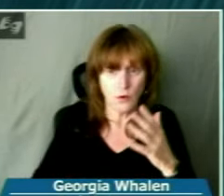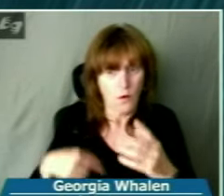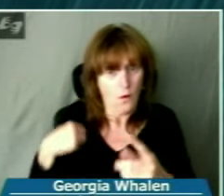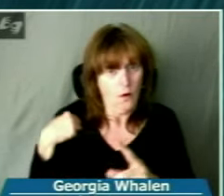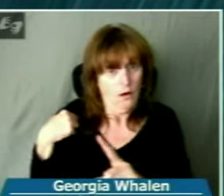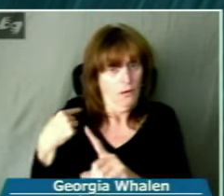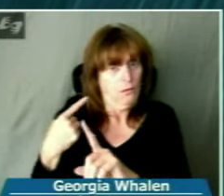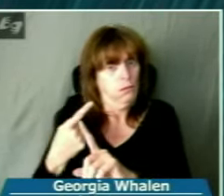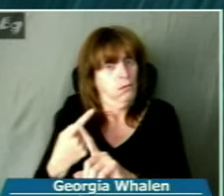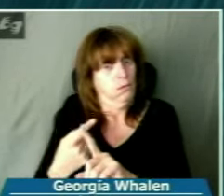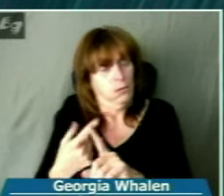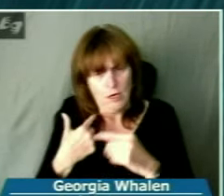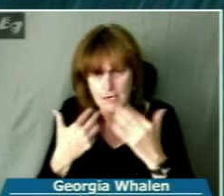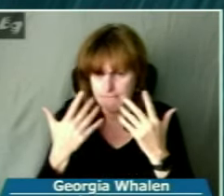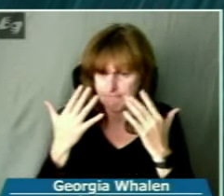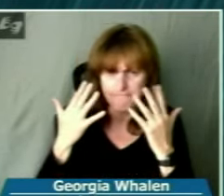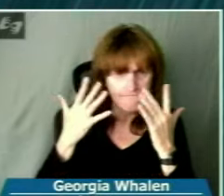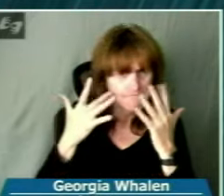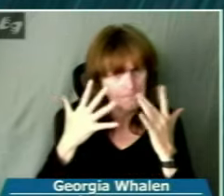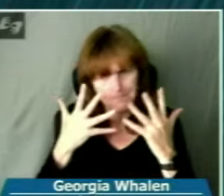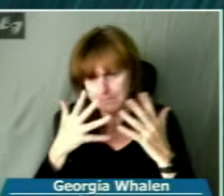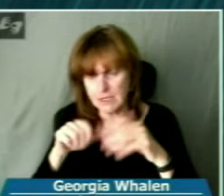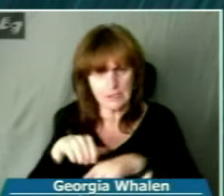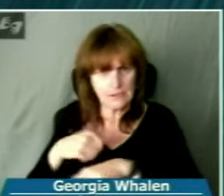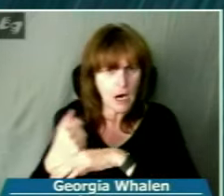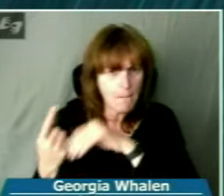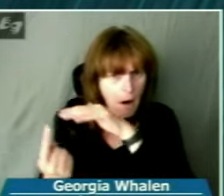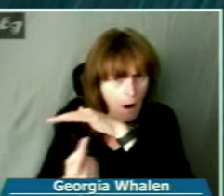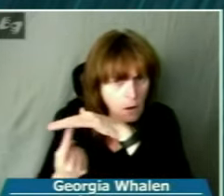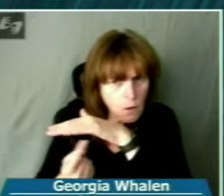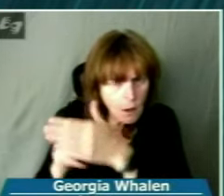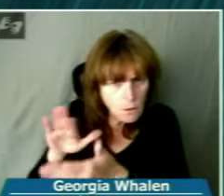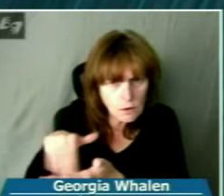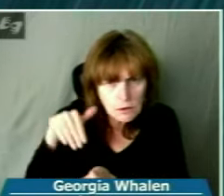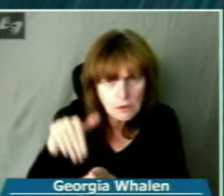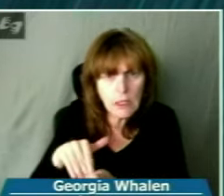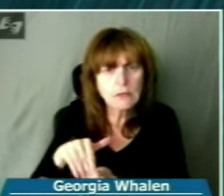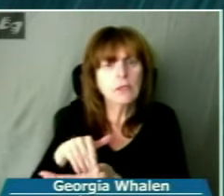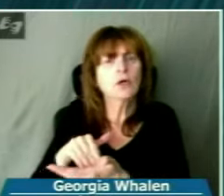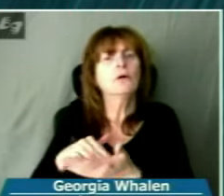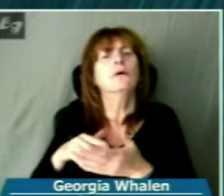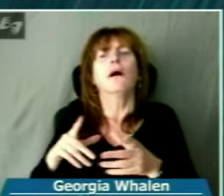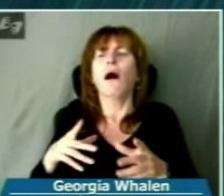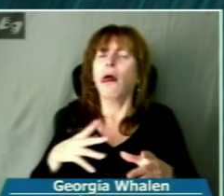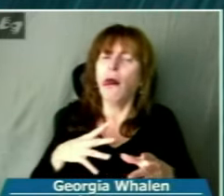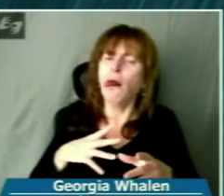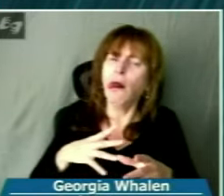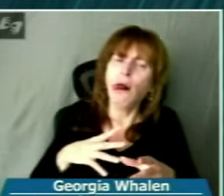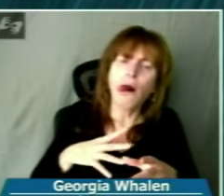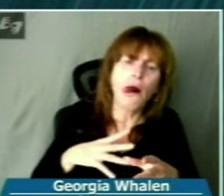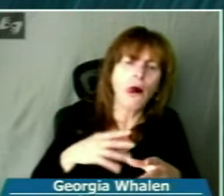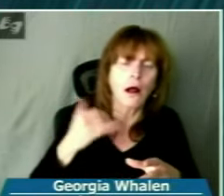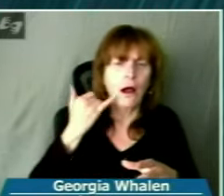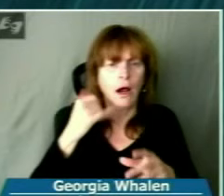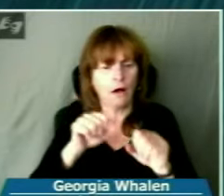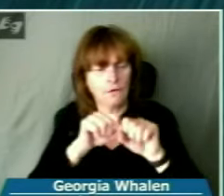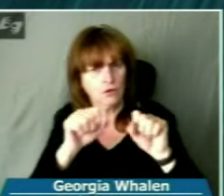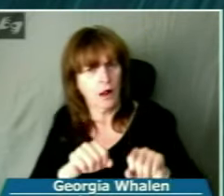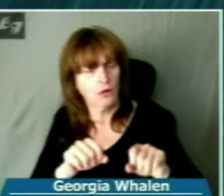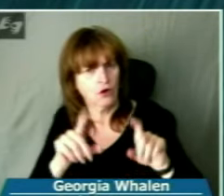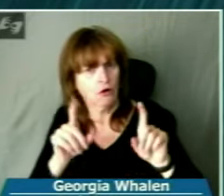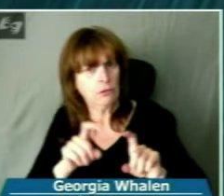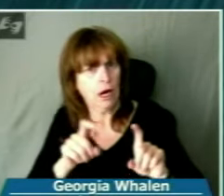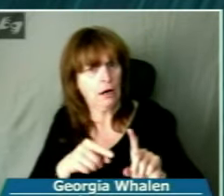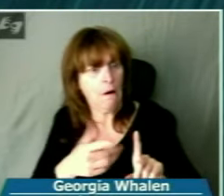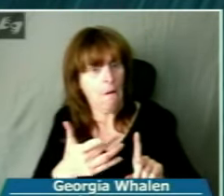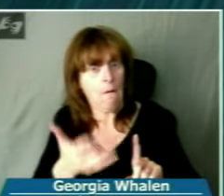around creating an isolation center, just in case, to be prepared that if there was anyone that tested positive within the shelter,